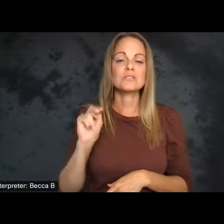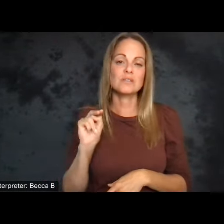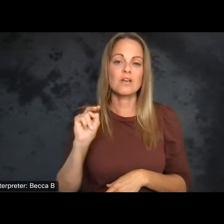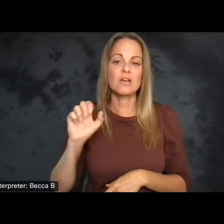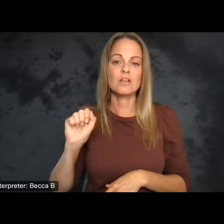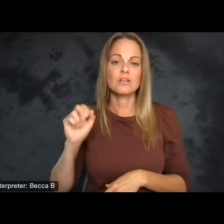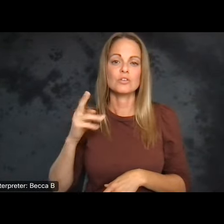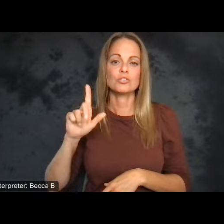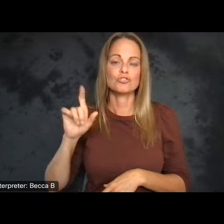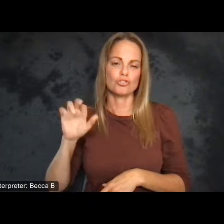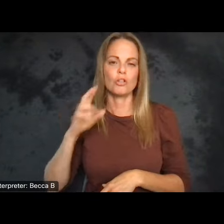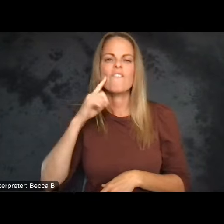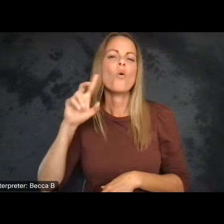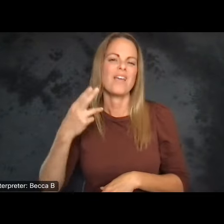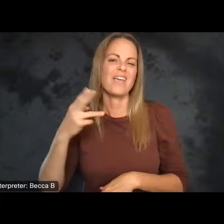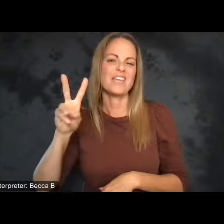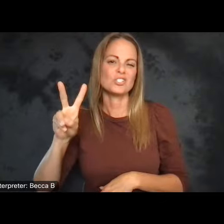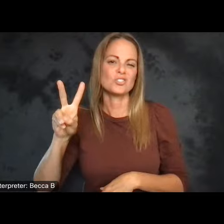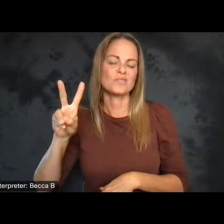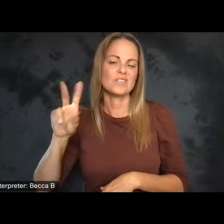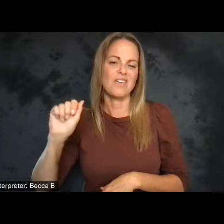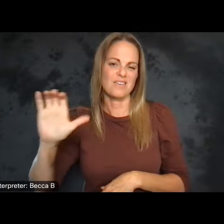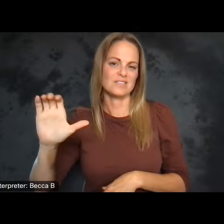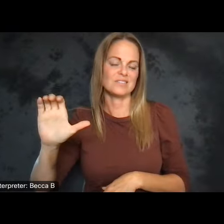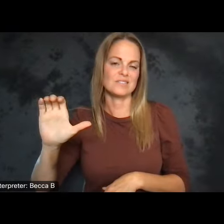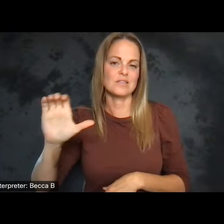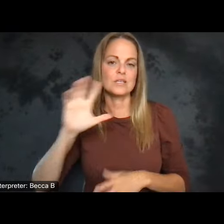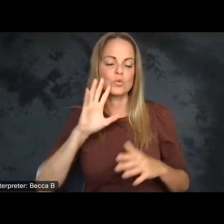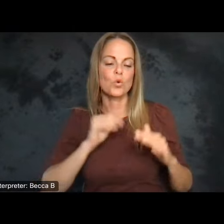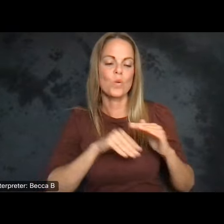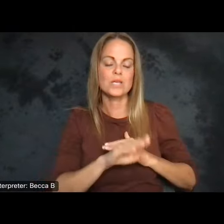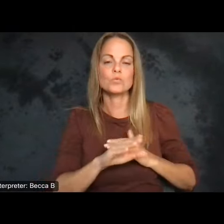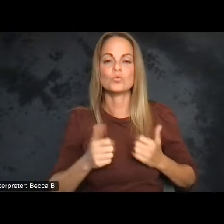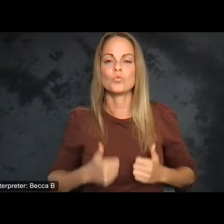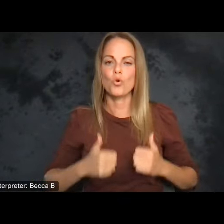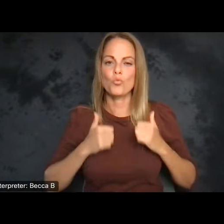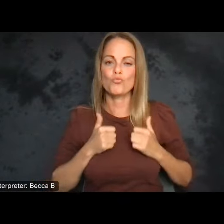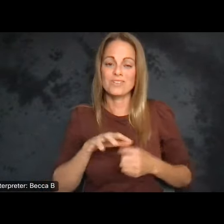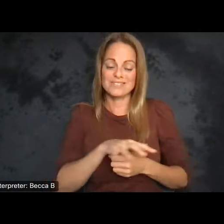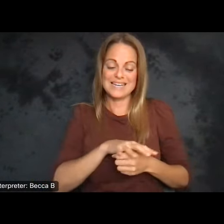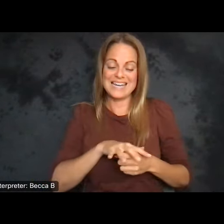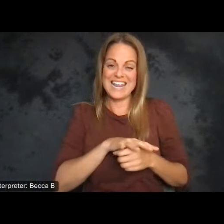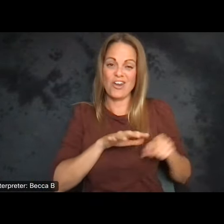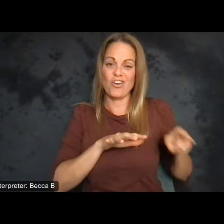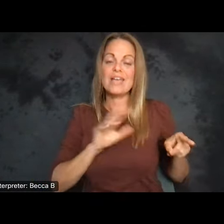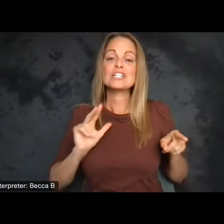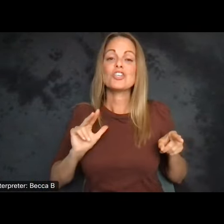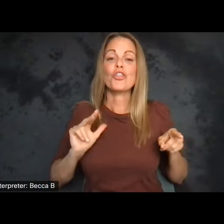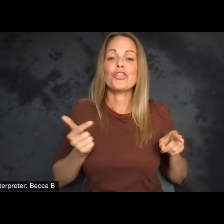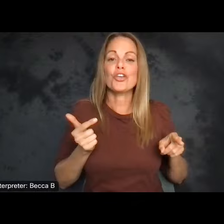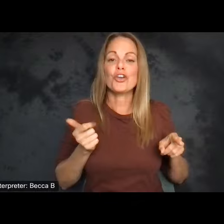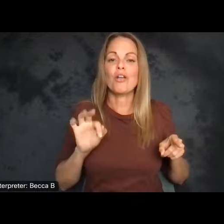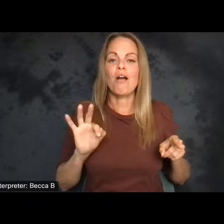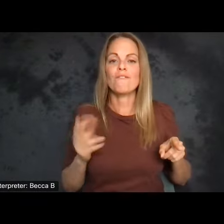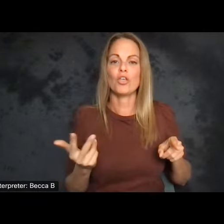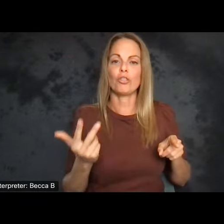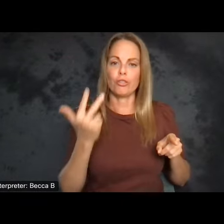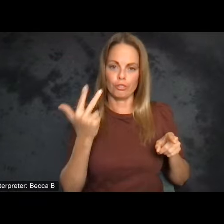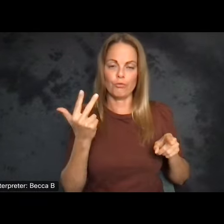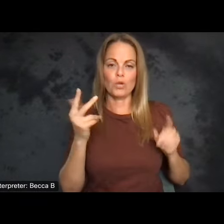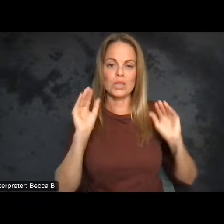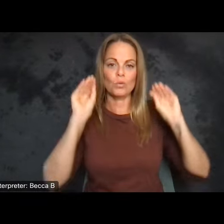for HVAC systems to go into one of the resident areas. This is the third of 3 chillers that we've installed here